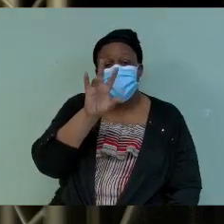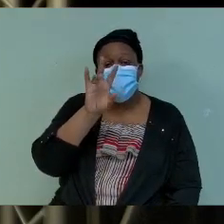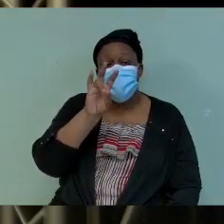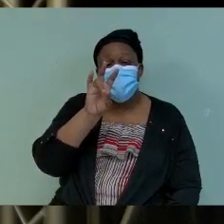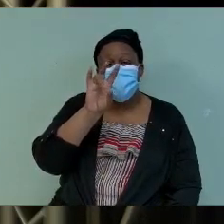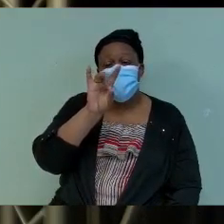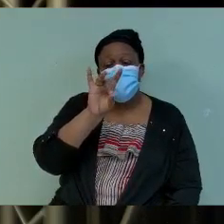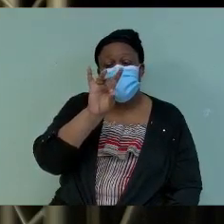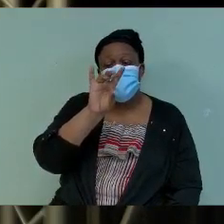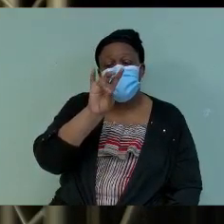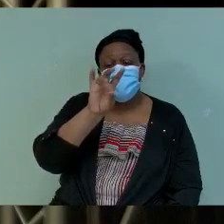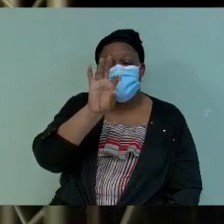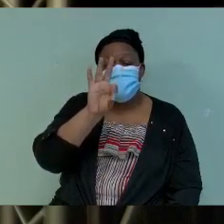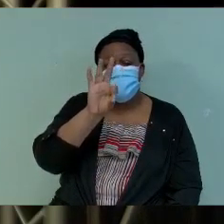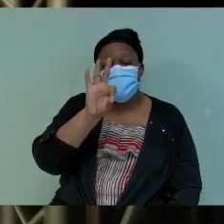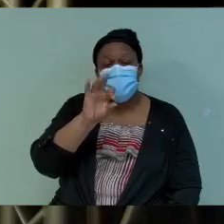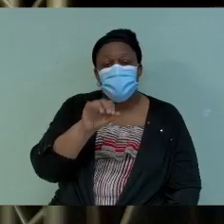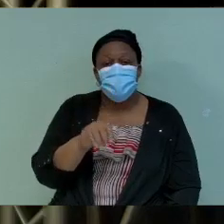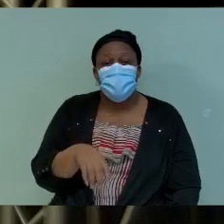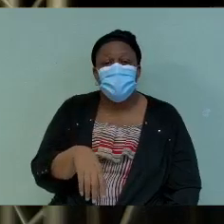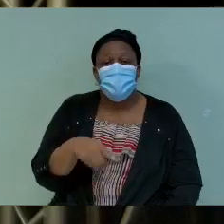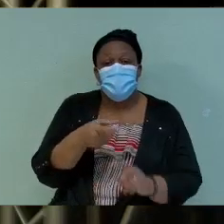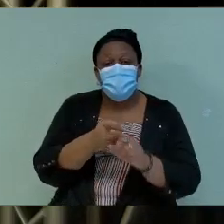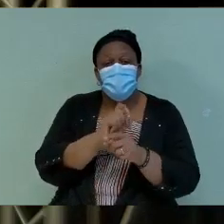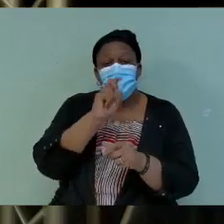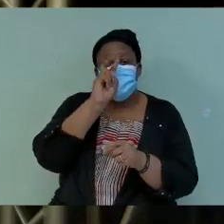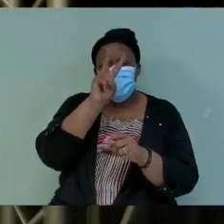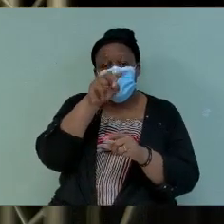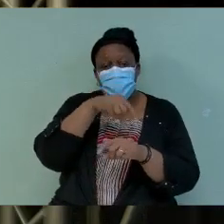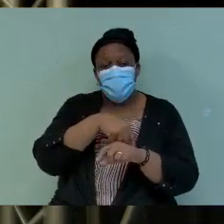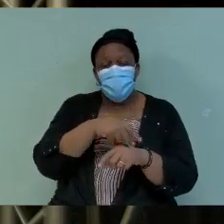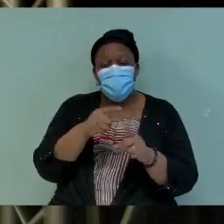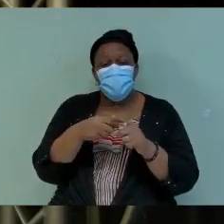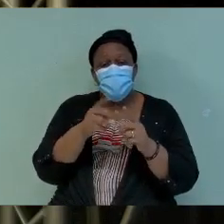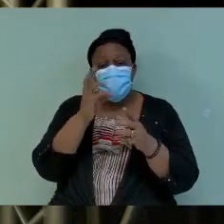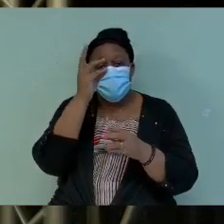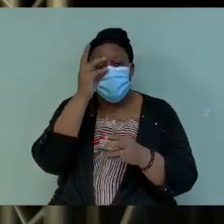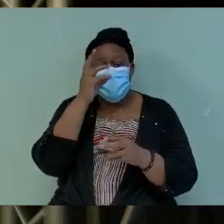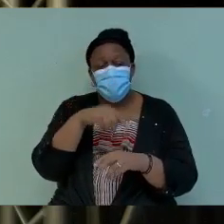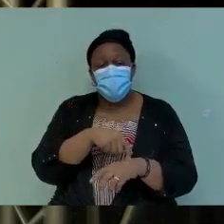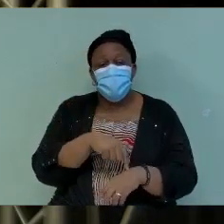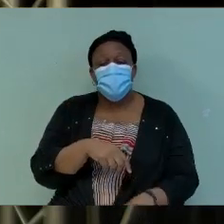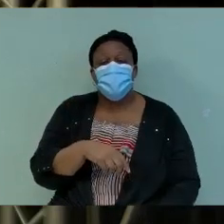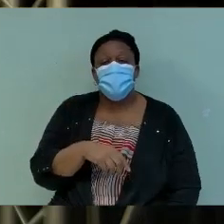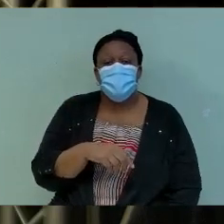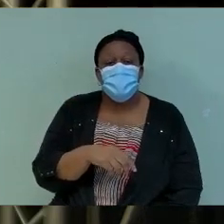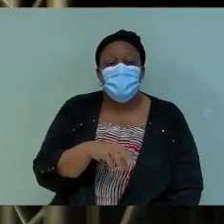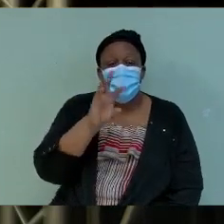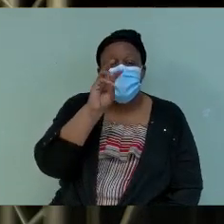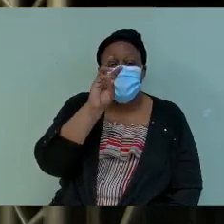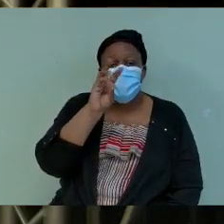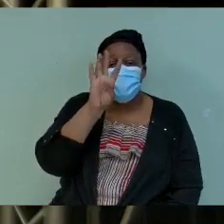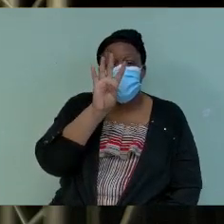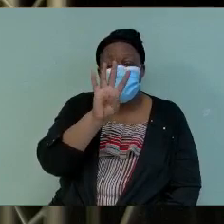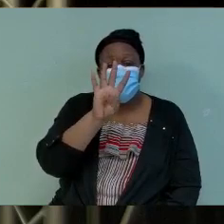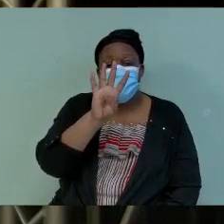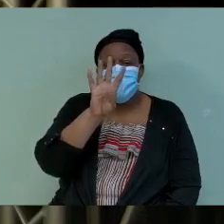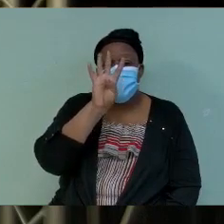663-7879. From 2 p.m. to 6 p.m., you can call